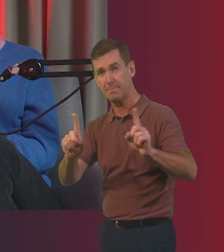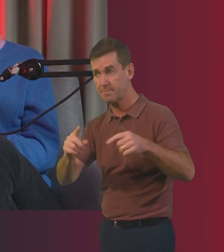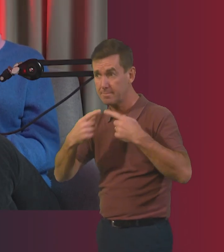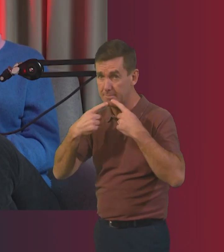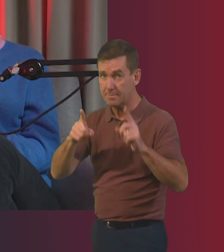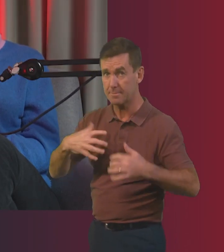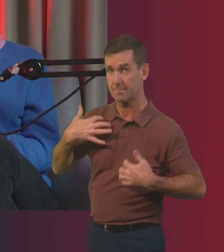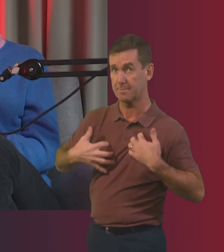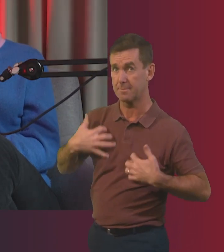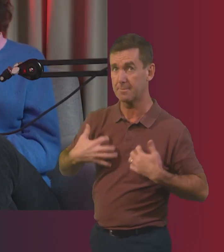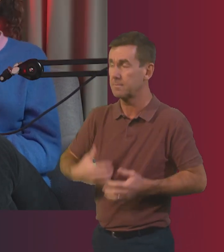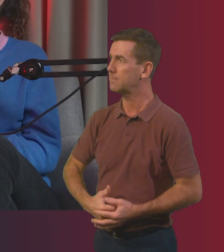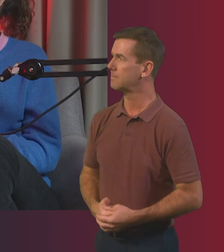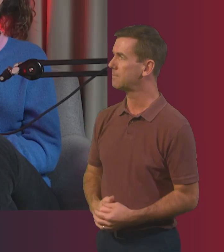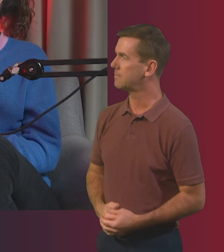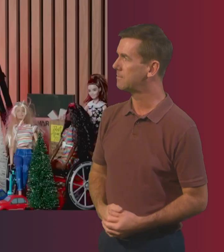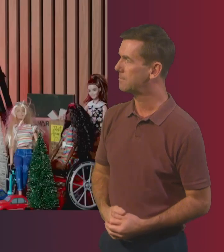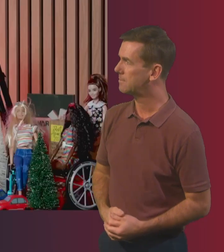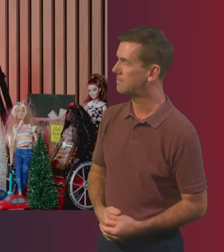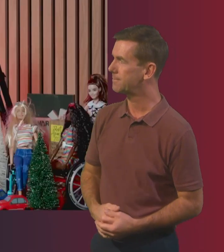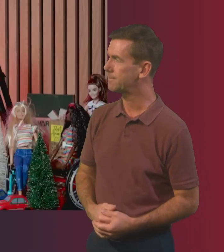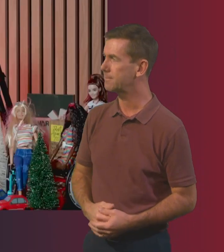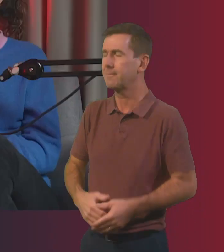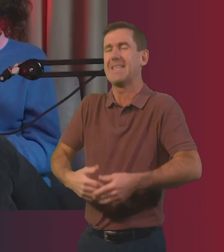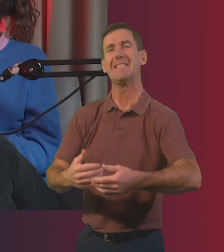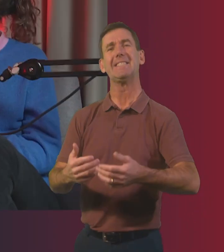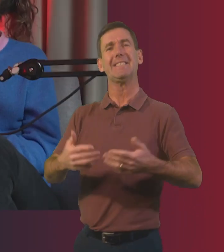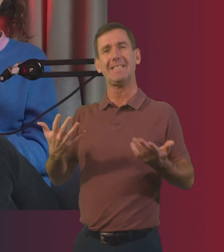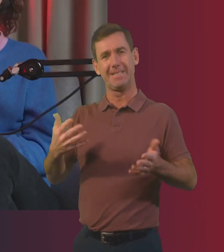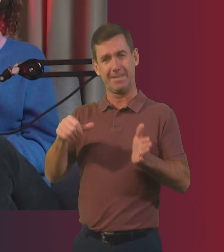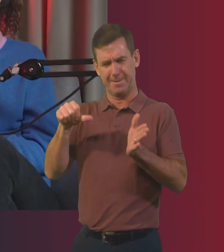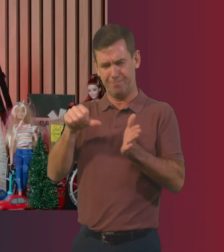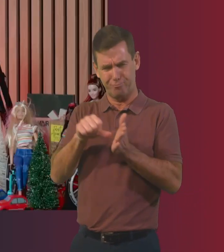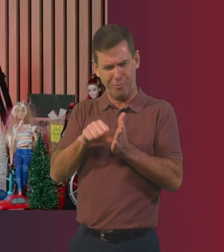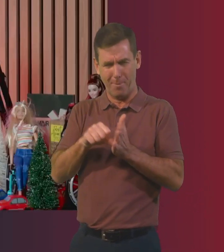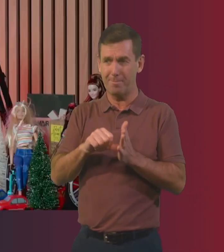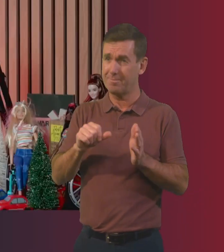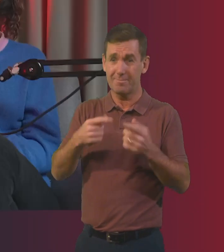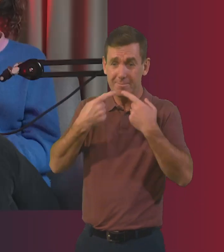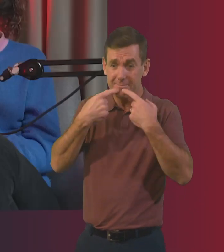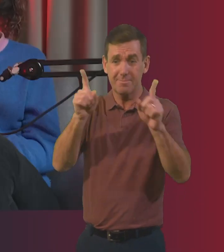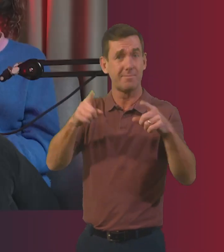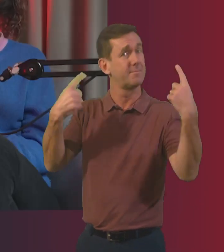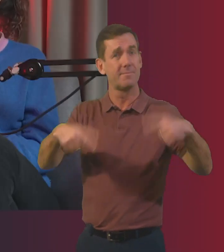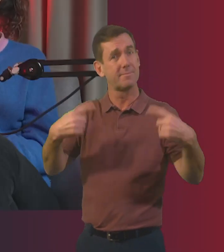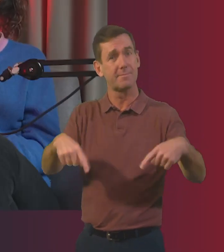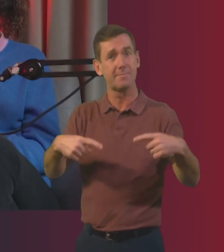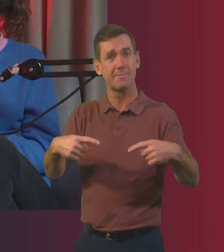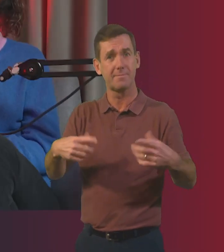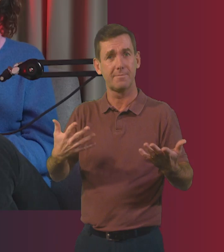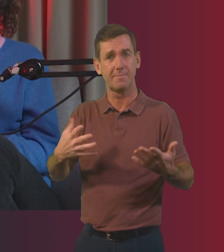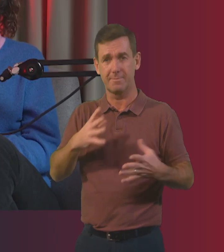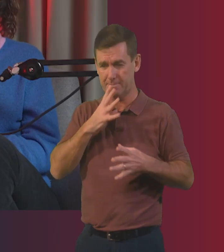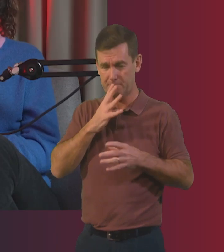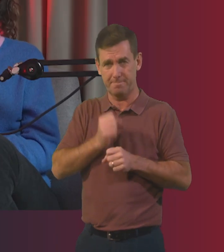exciting? This is the problem, right? You can't really tell people. No. And it's really hard because it just